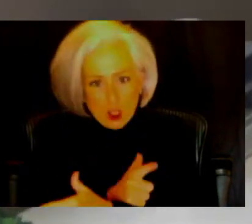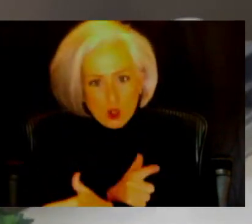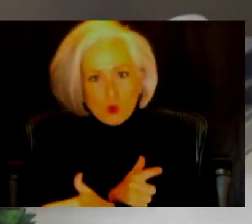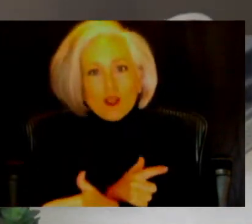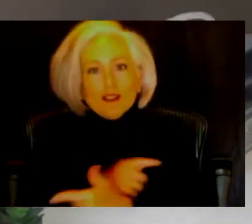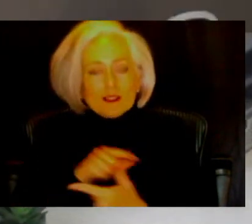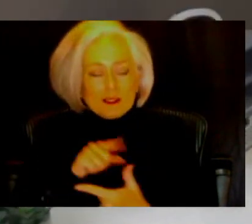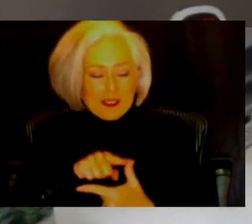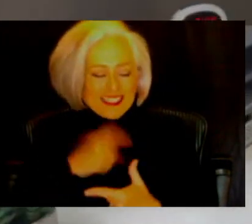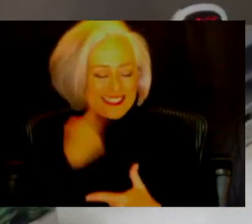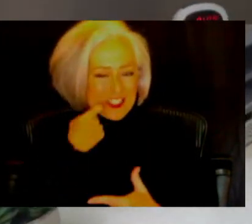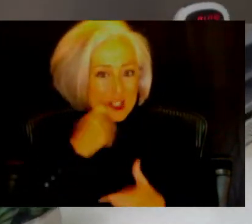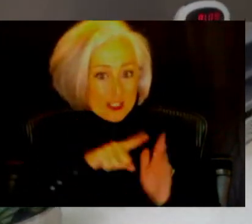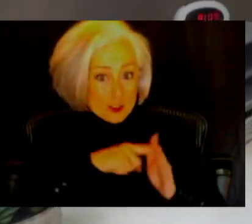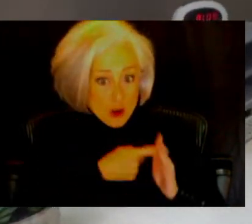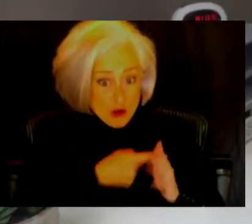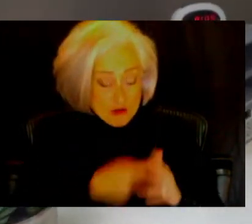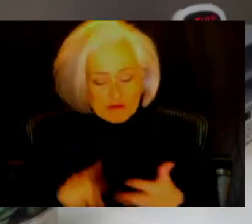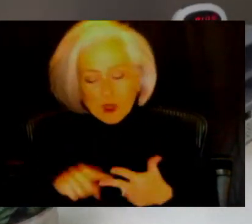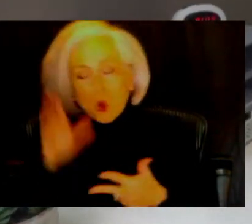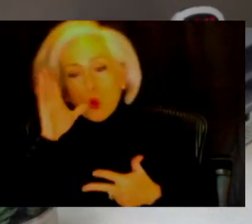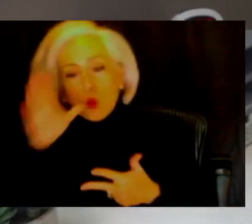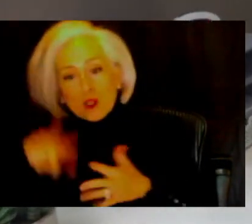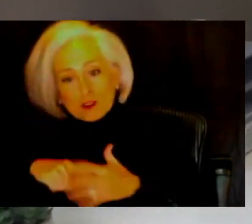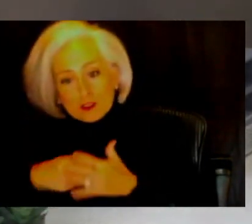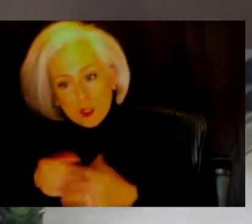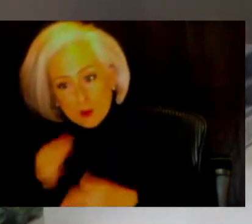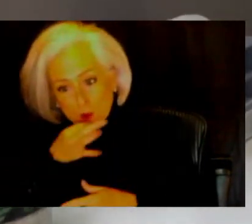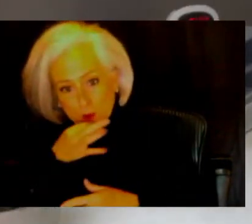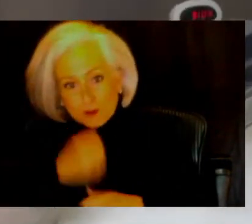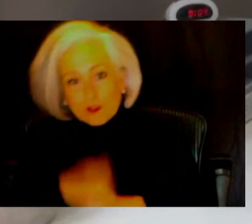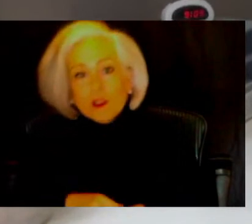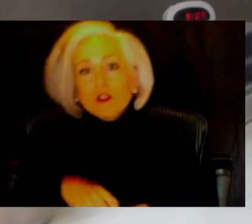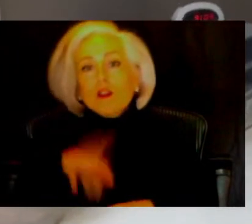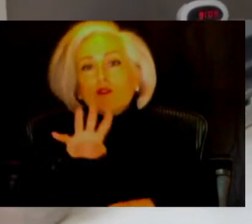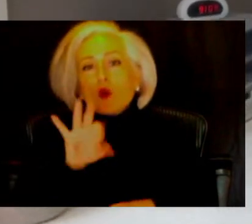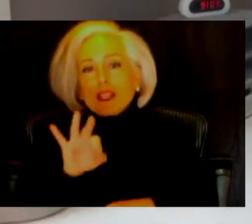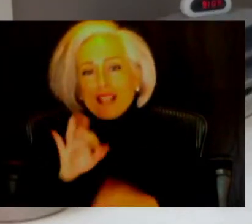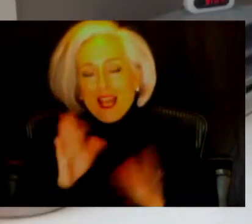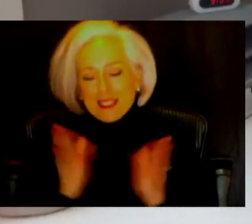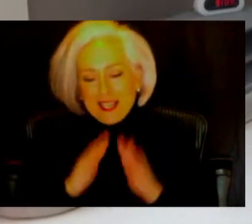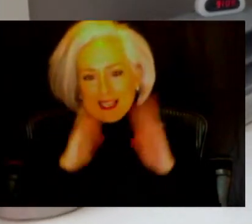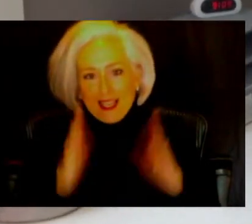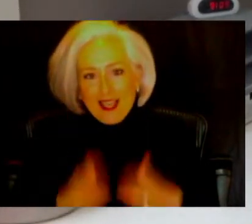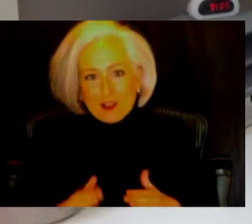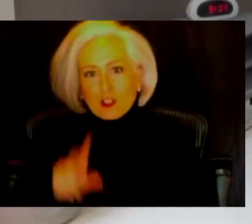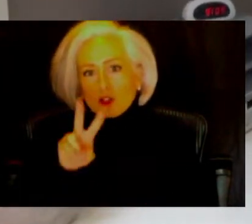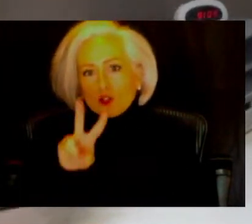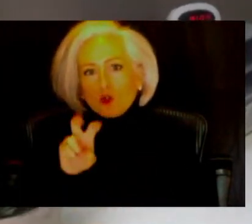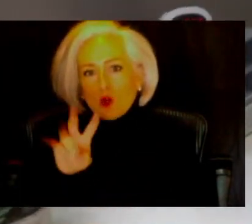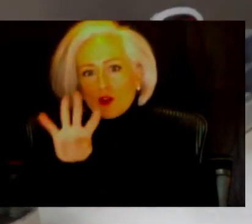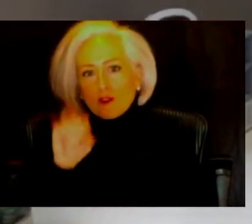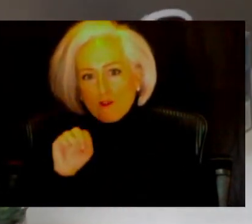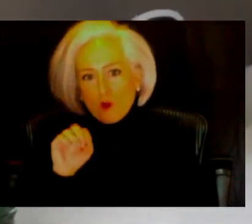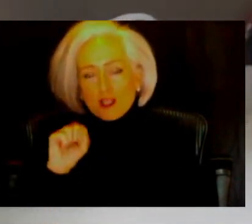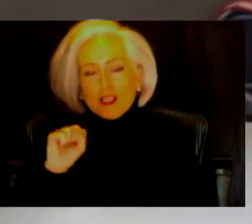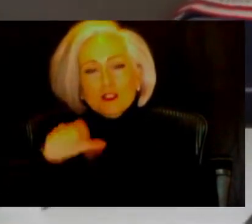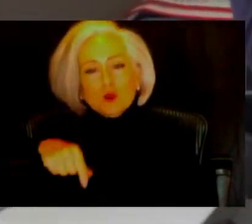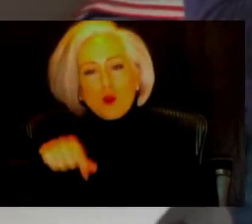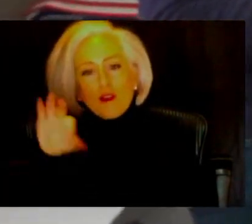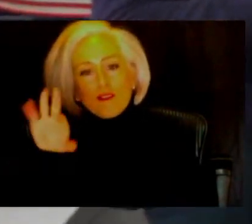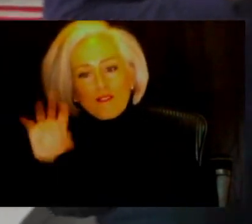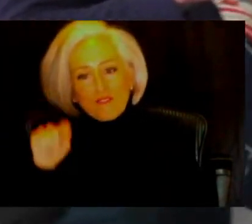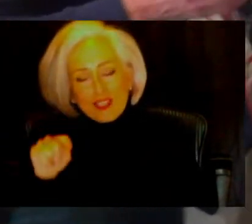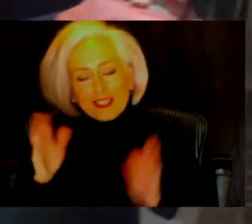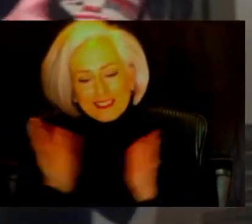construction on. 49 tiny houses. These are 240 square foot tiny houses.